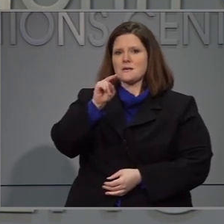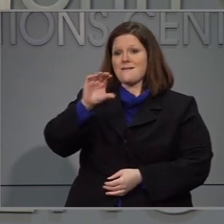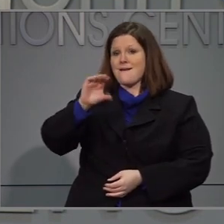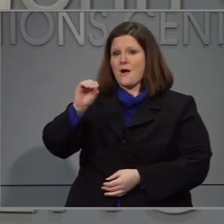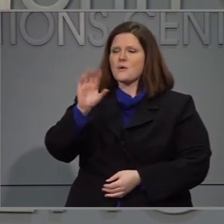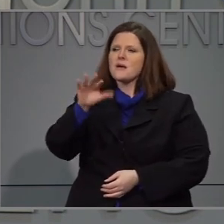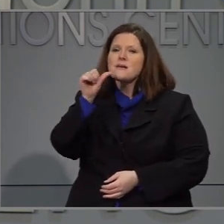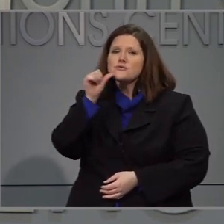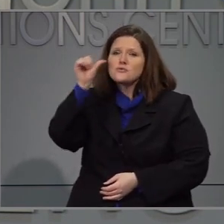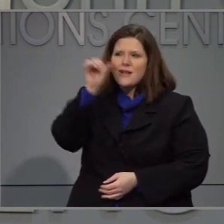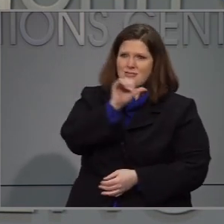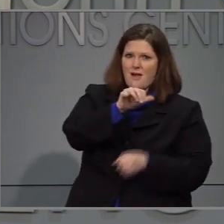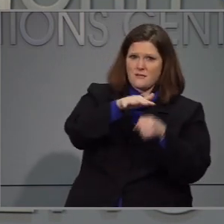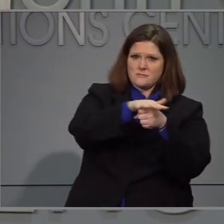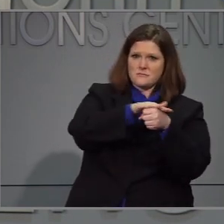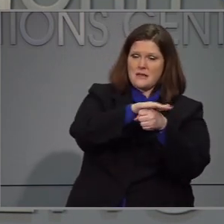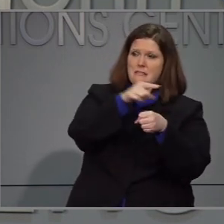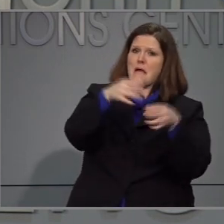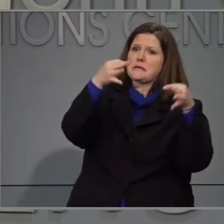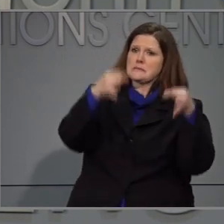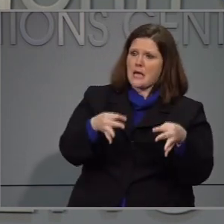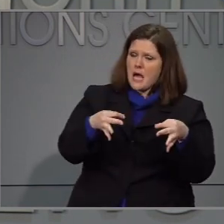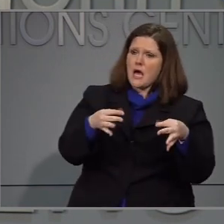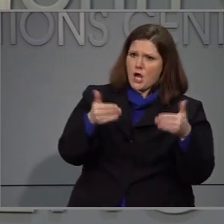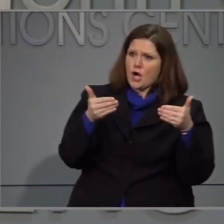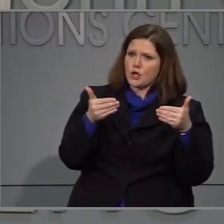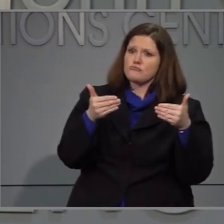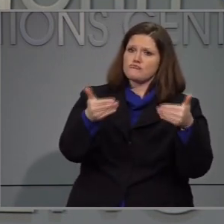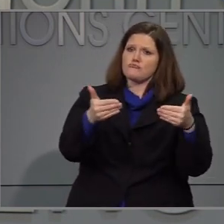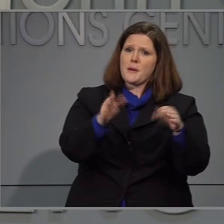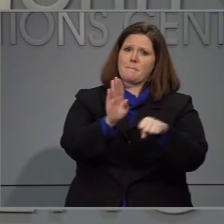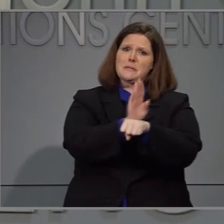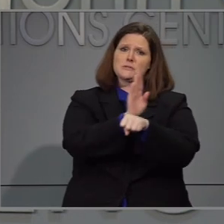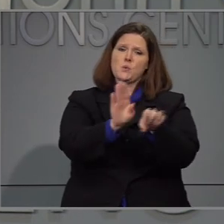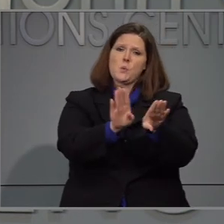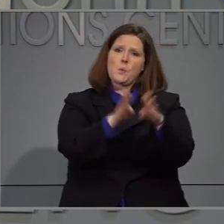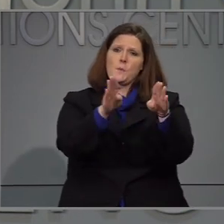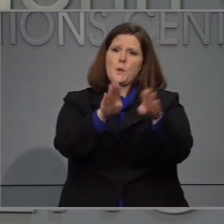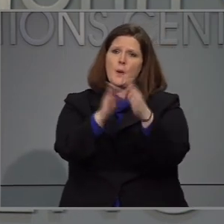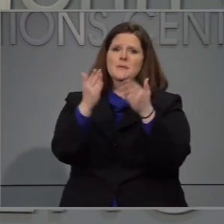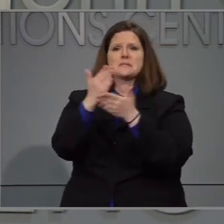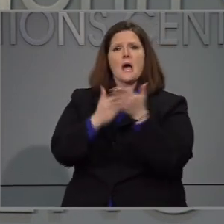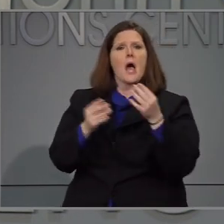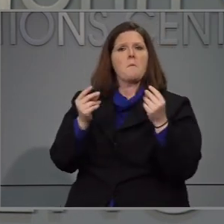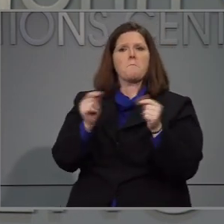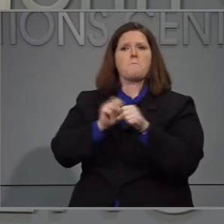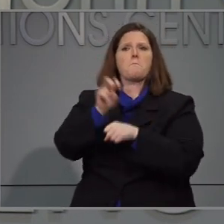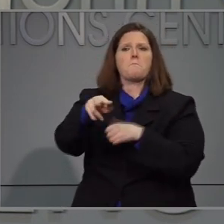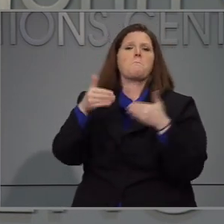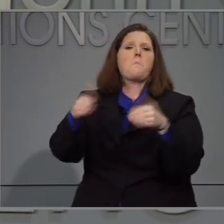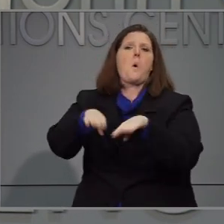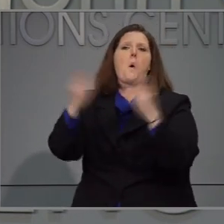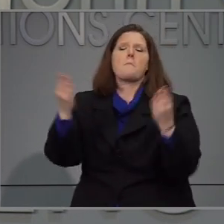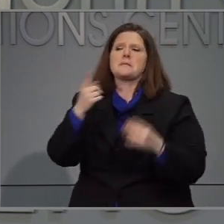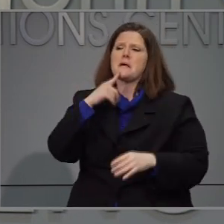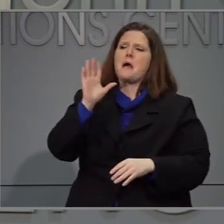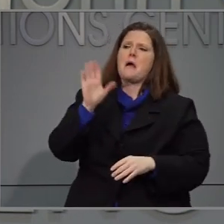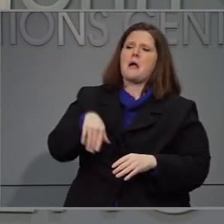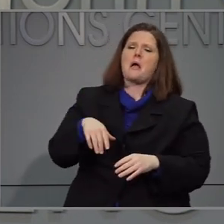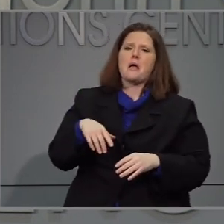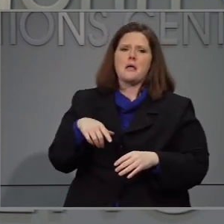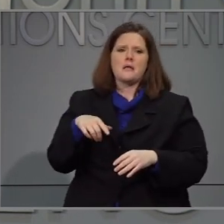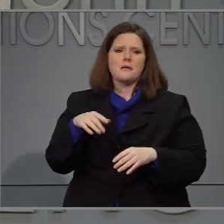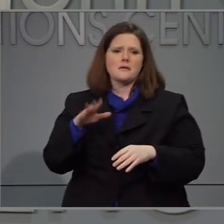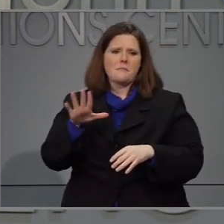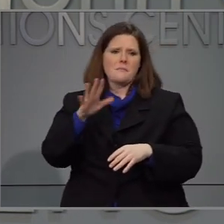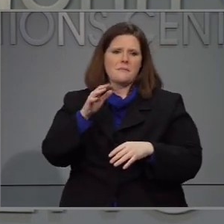morning to announcing they were allowing businesses to reopen, then backtracking some, saying this was just a symbolic message. What